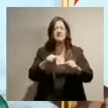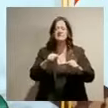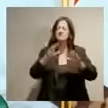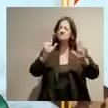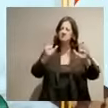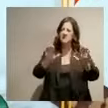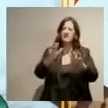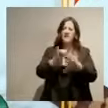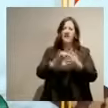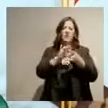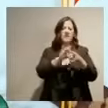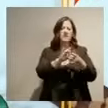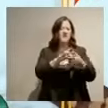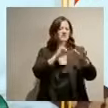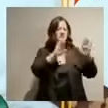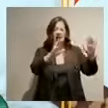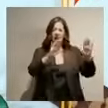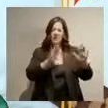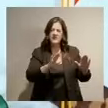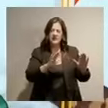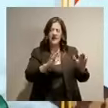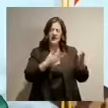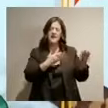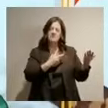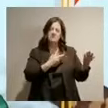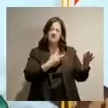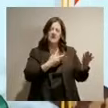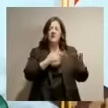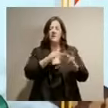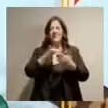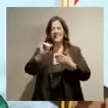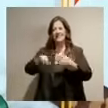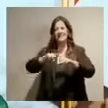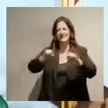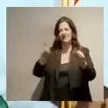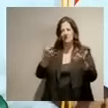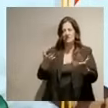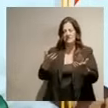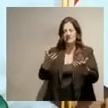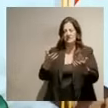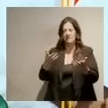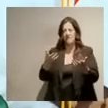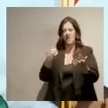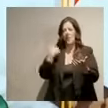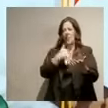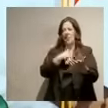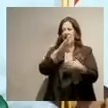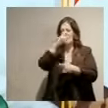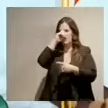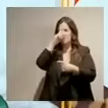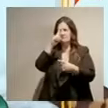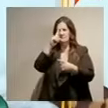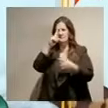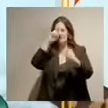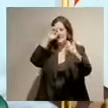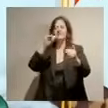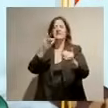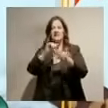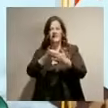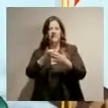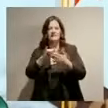relationship, you know, is outstanding, but this is the difference, and we just we never anticipated that